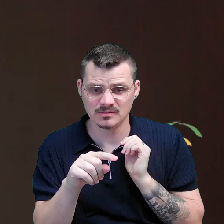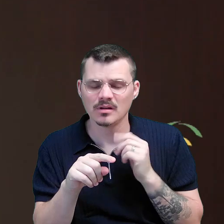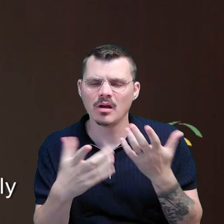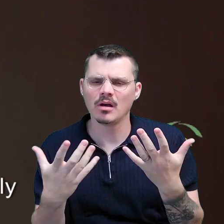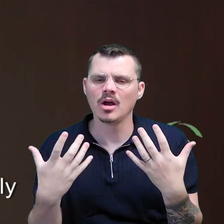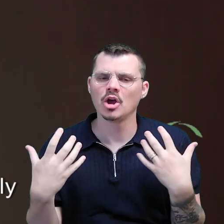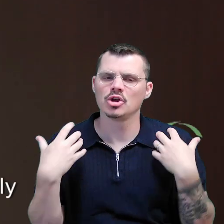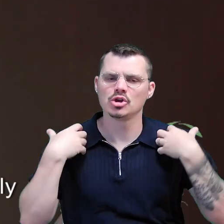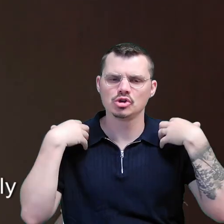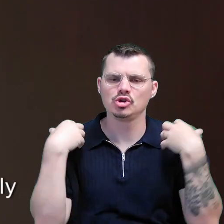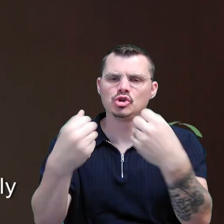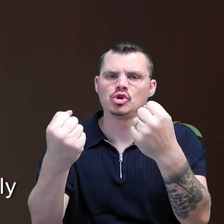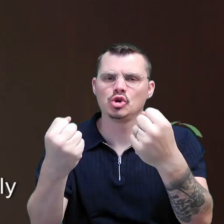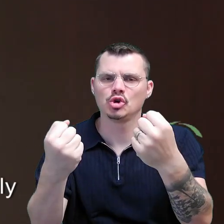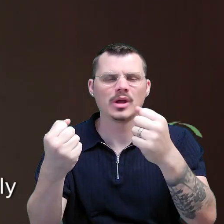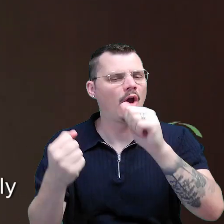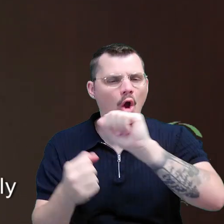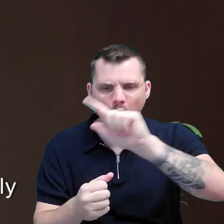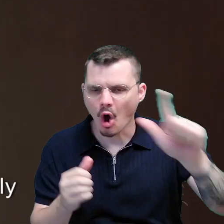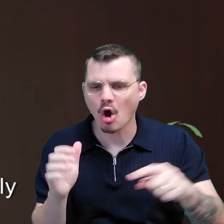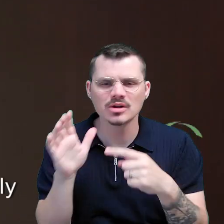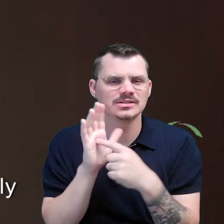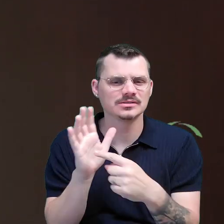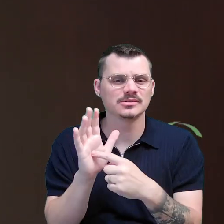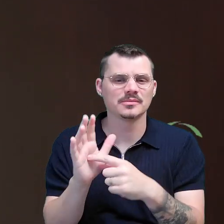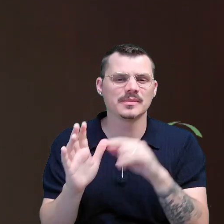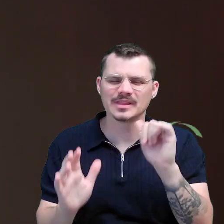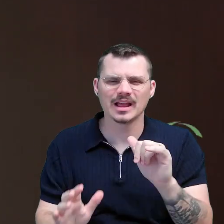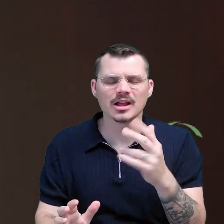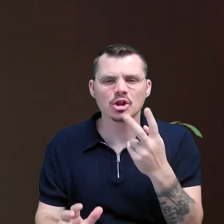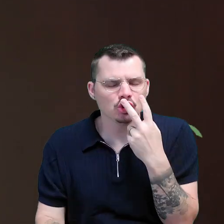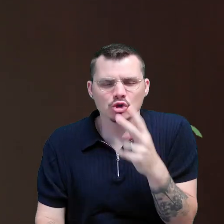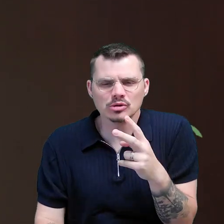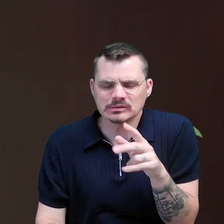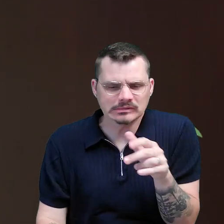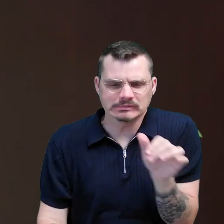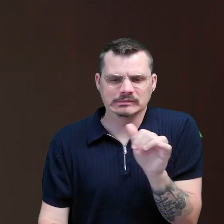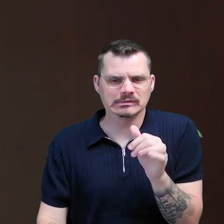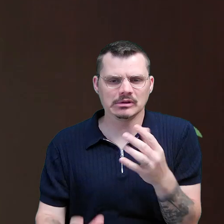cured every symptom that looked even remotely autistic.